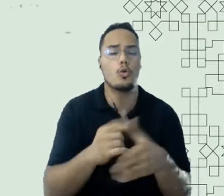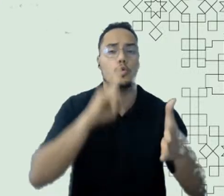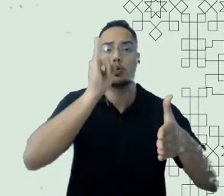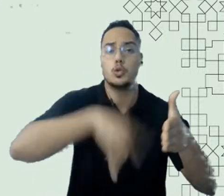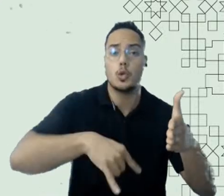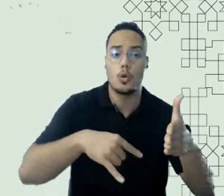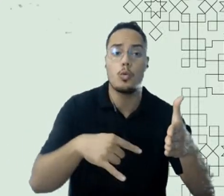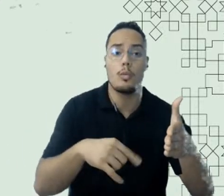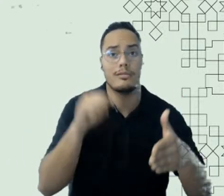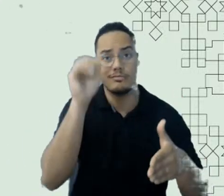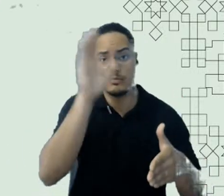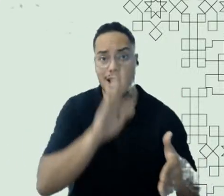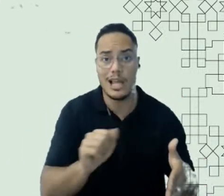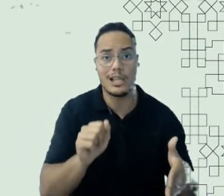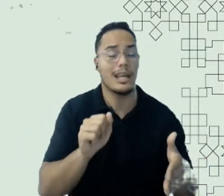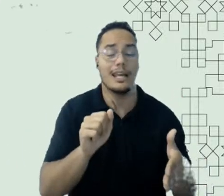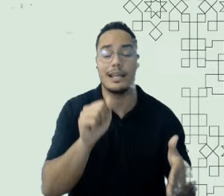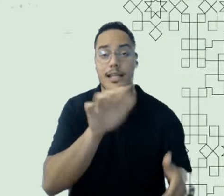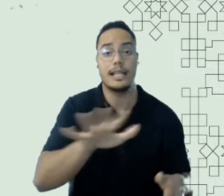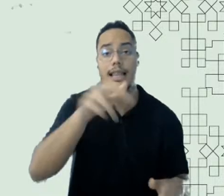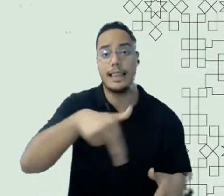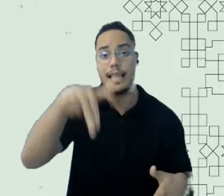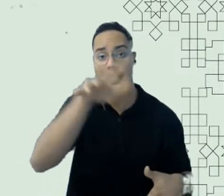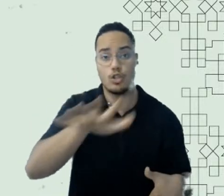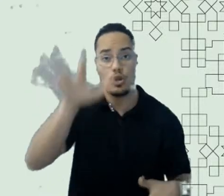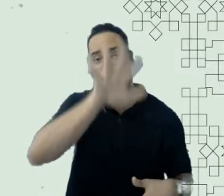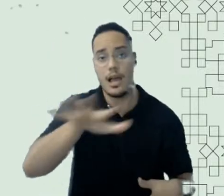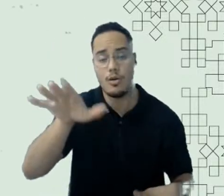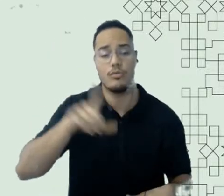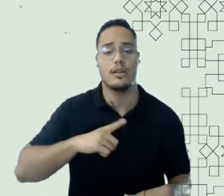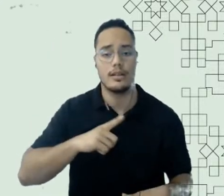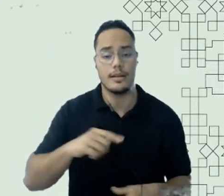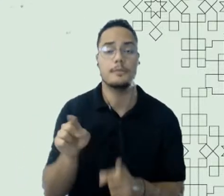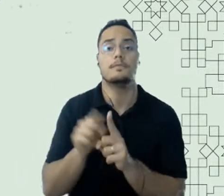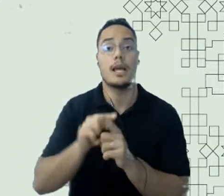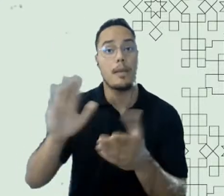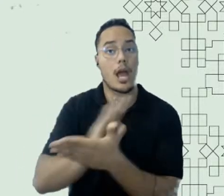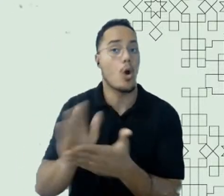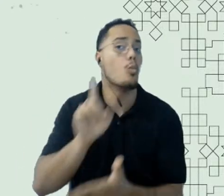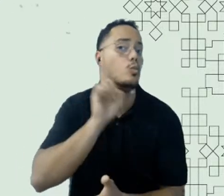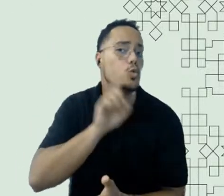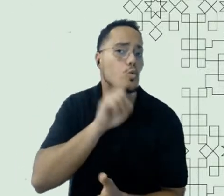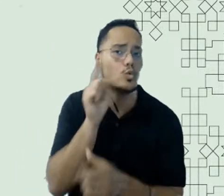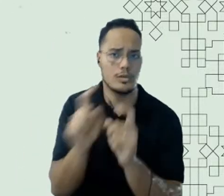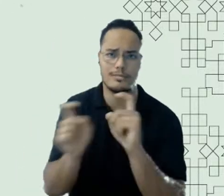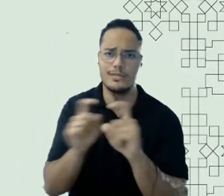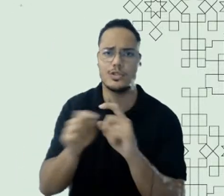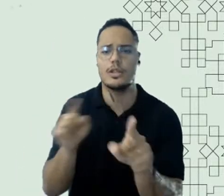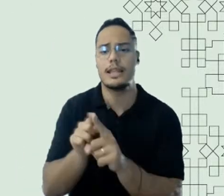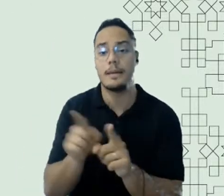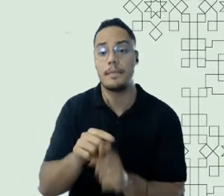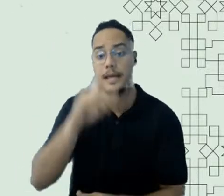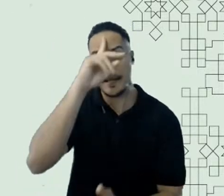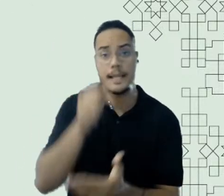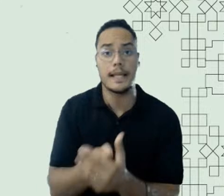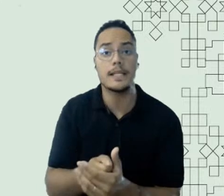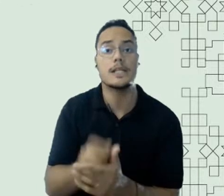Digital Millennium Copyright Act. And at the time, the key